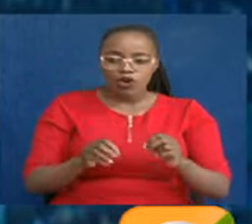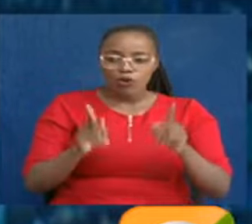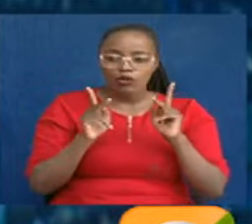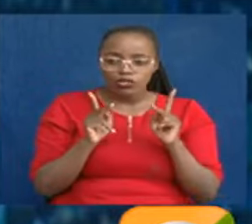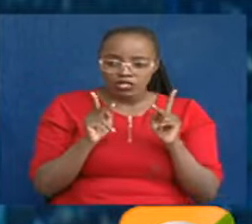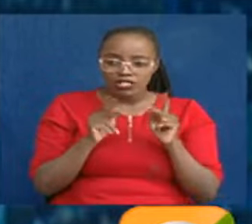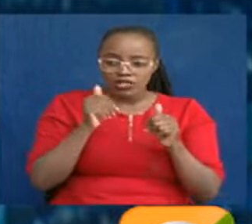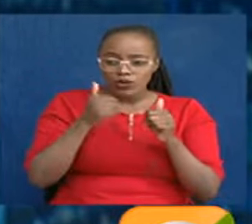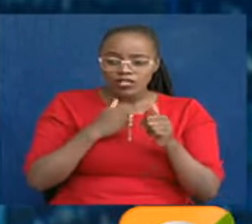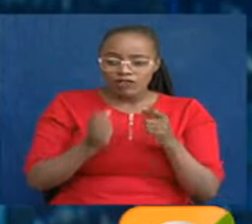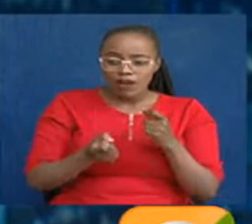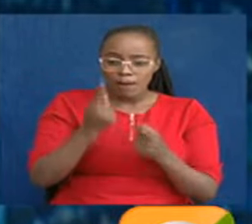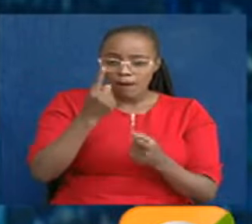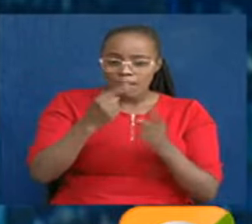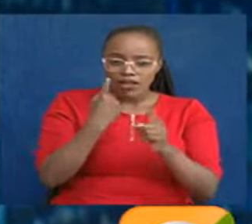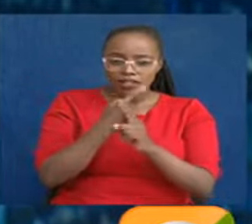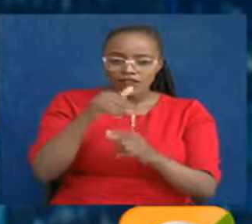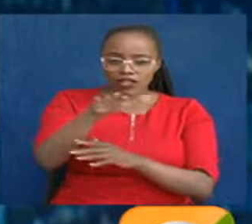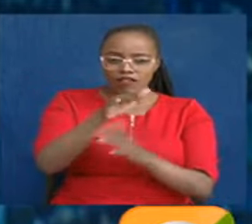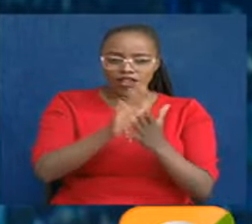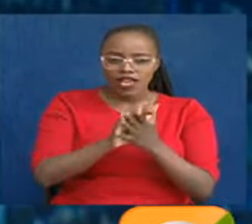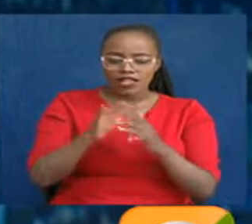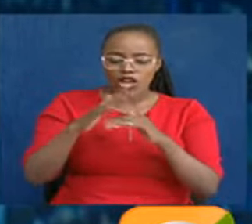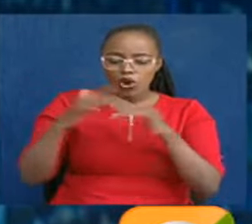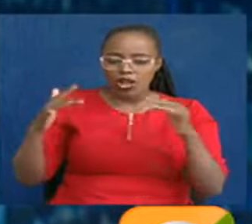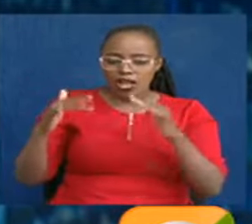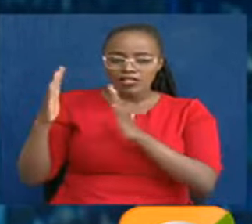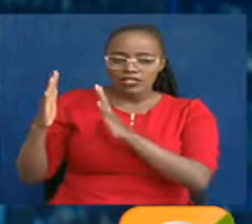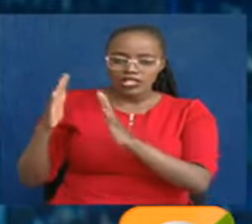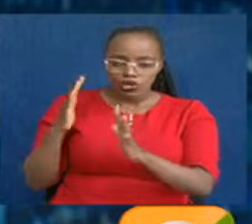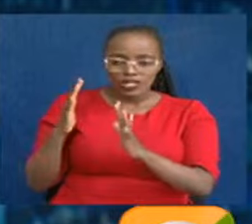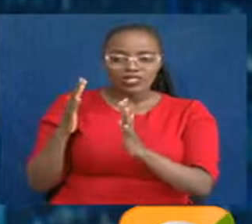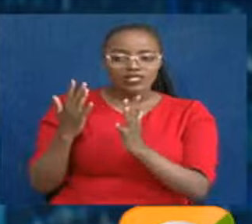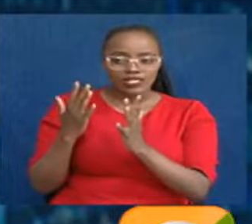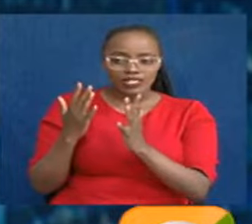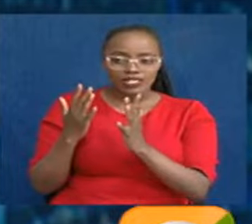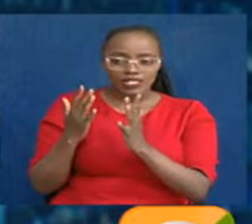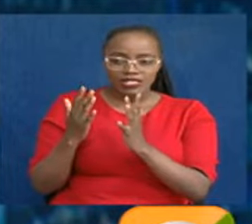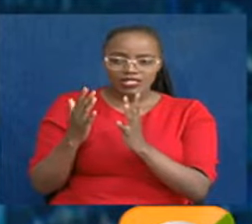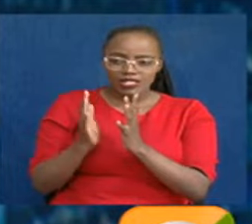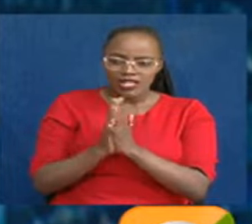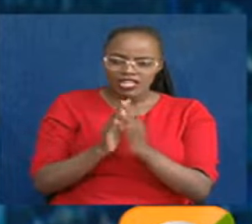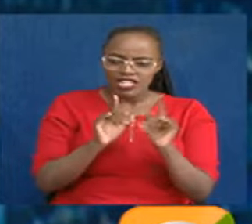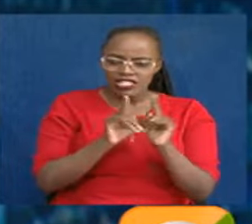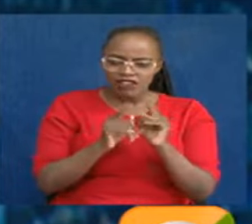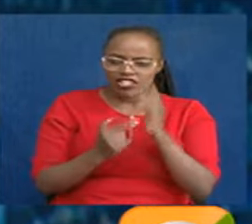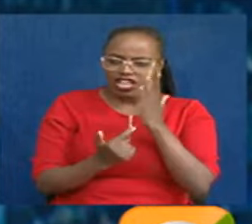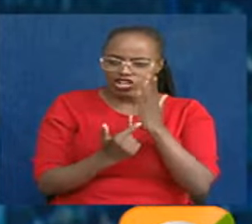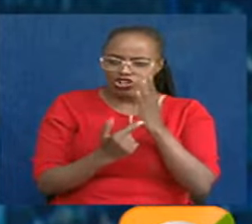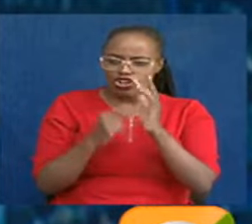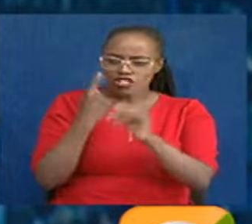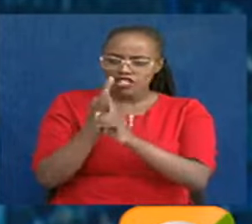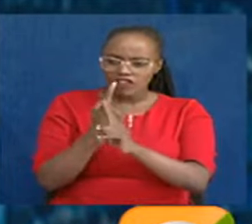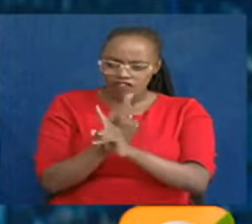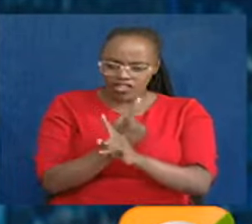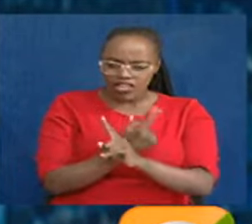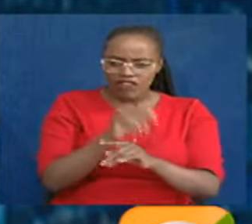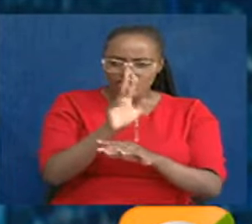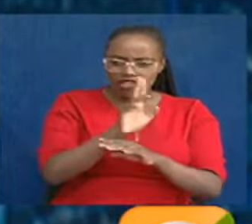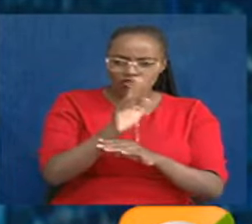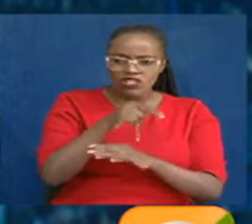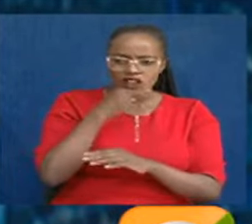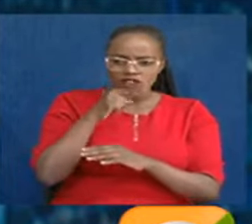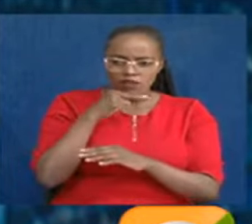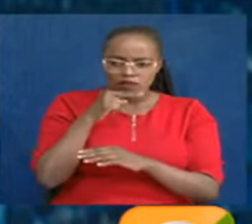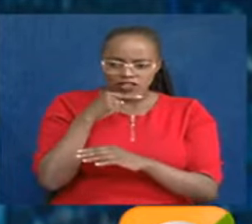in the emerging spaces, the cybersecurity, the using drones technologies for various uses